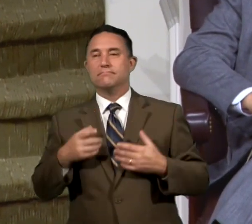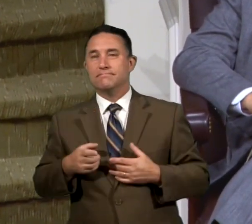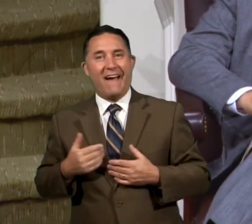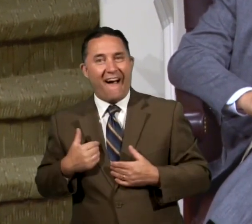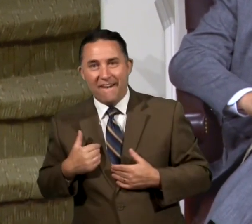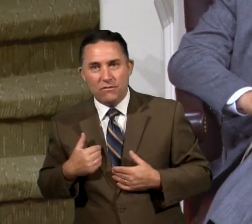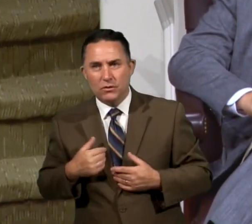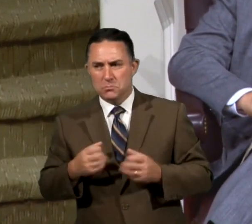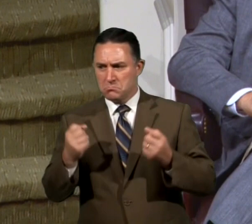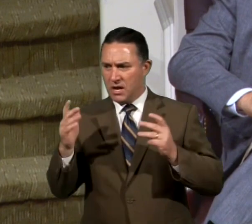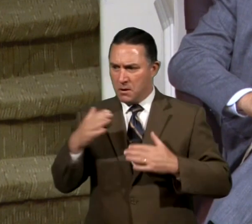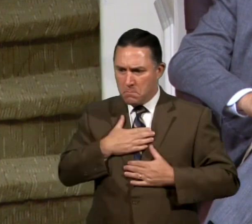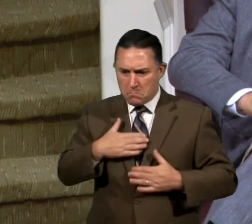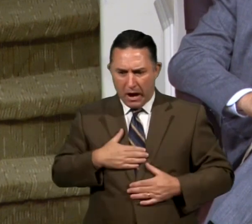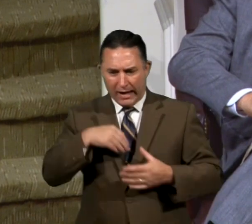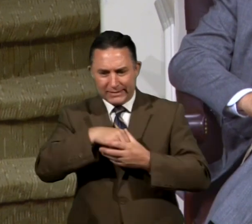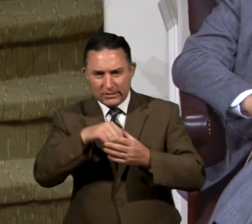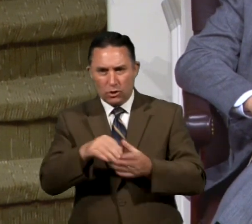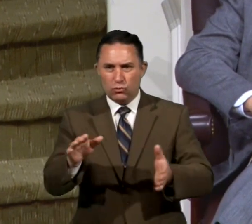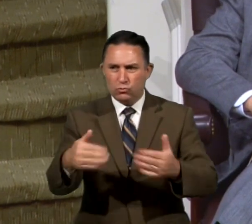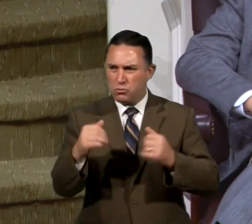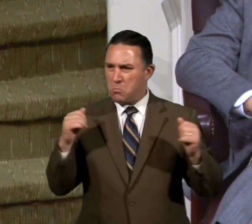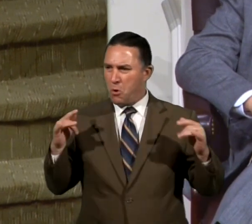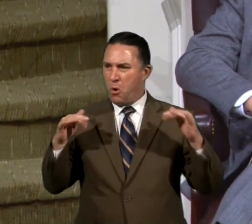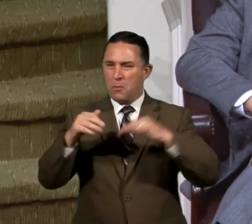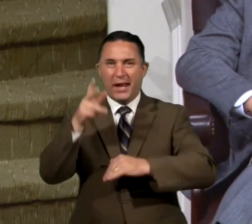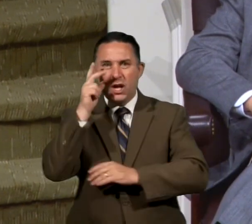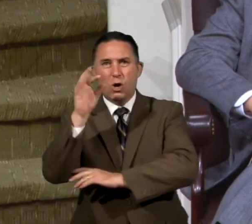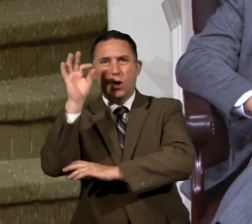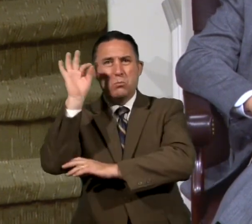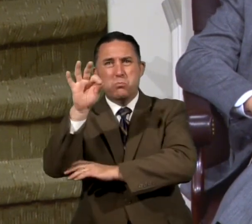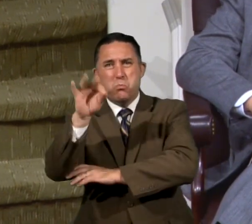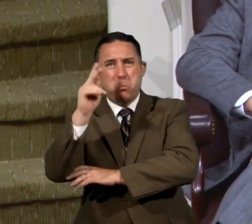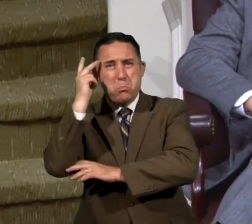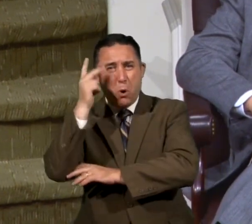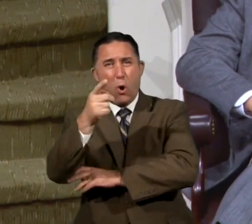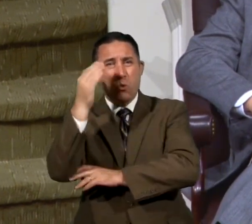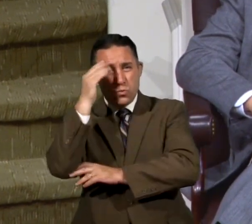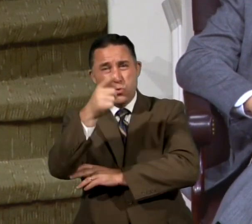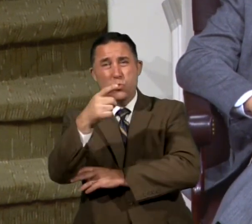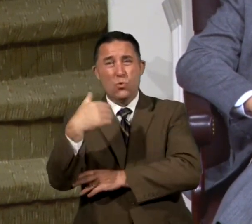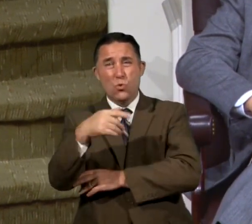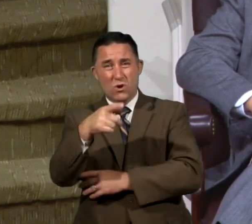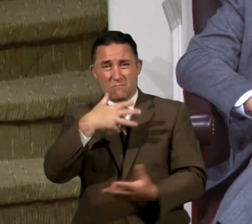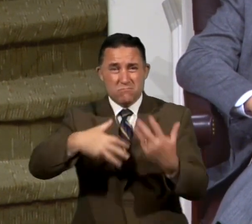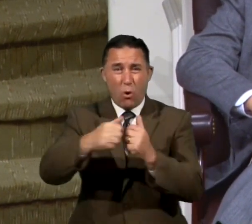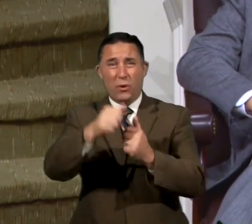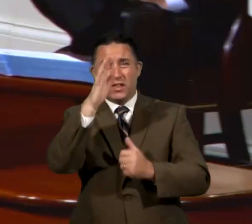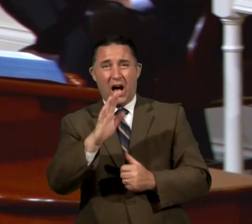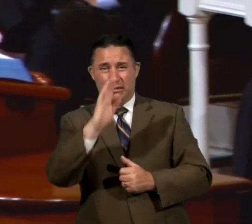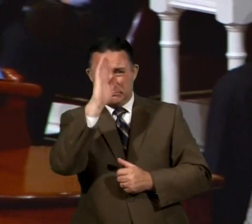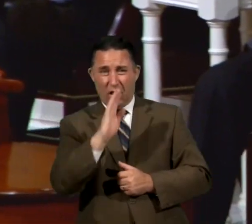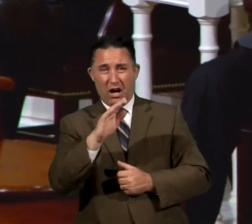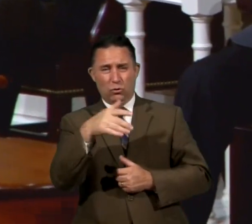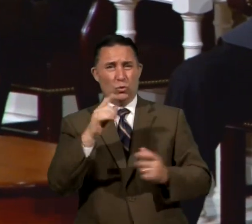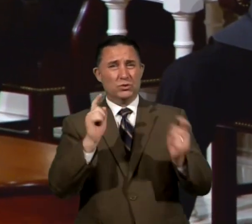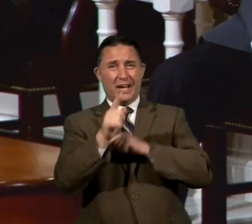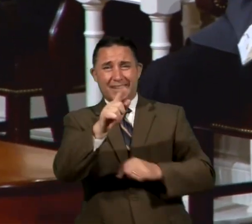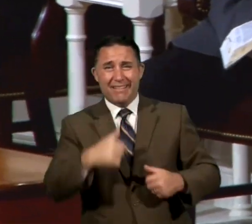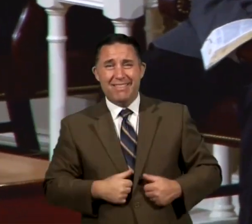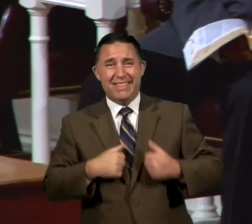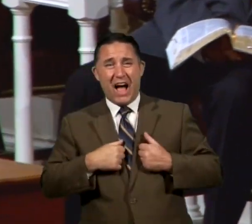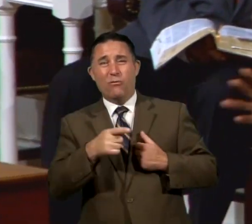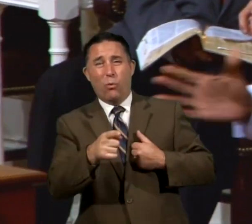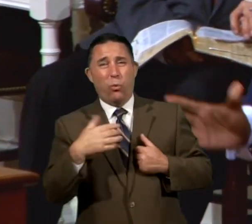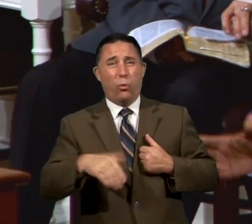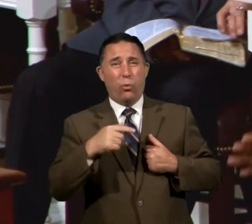But it was so many bodies in the room because they came to hear what Paul had to say. They knew that the man walked with God. They knew that God had transformed his life. They